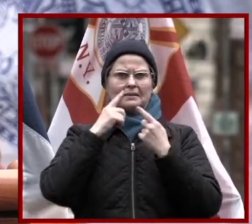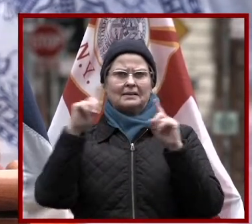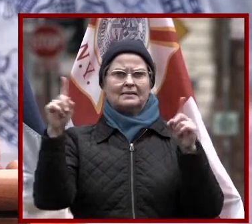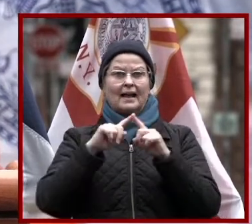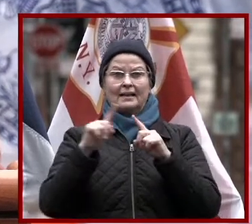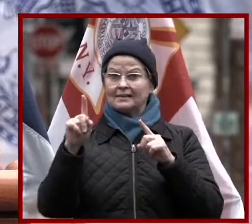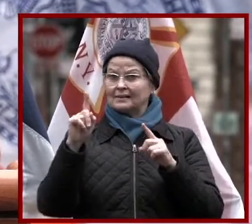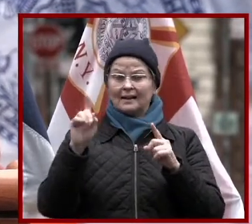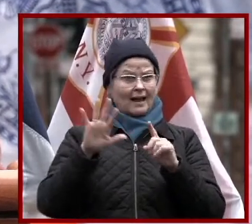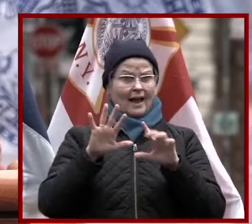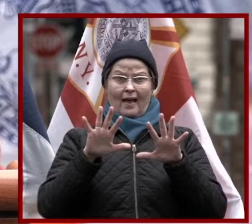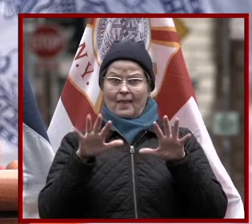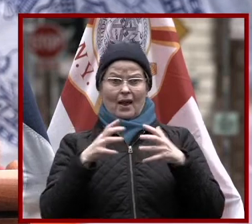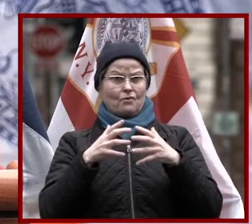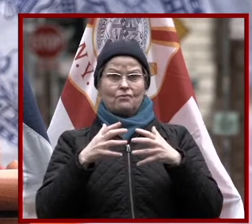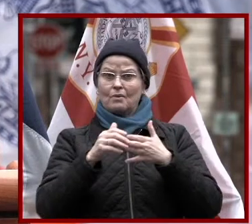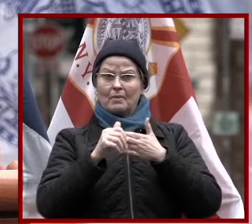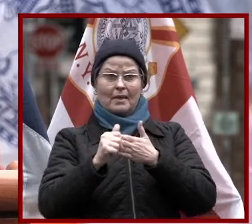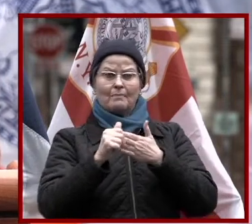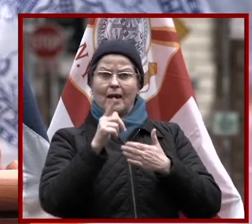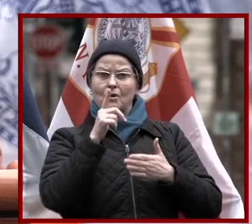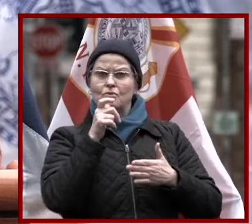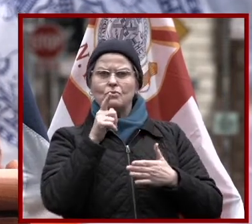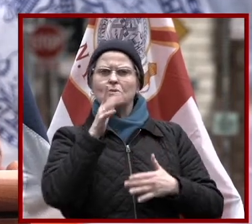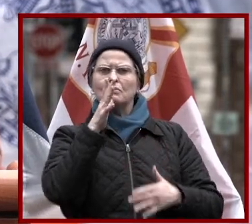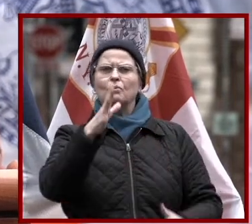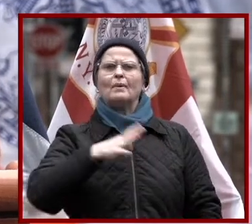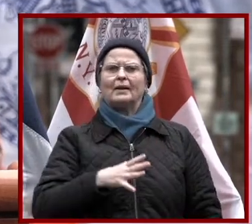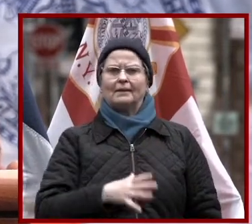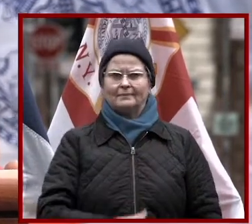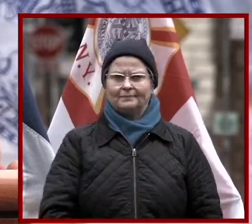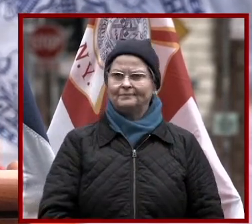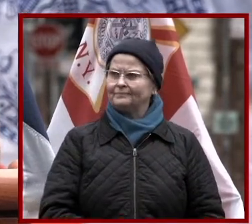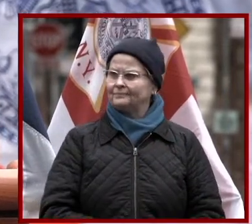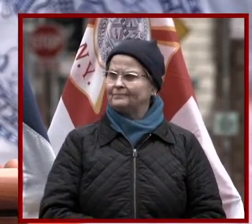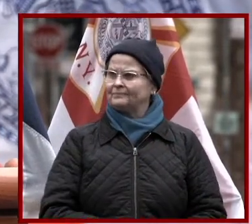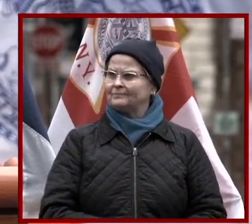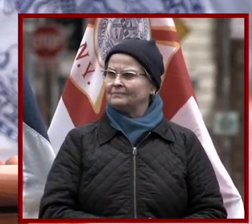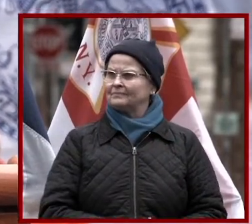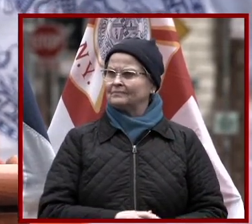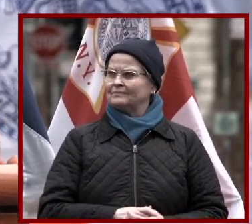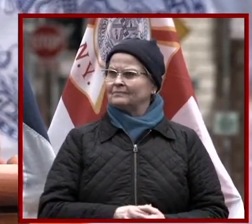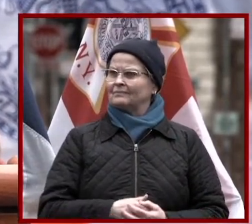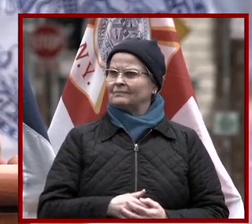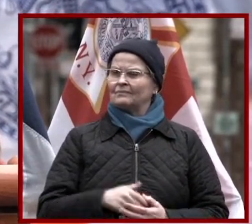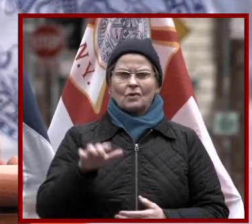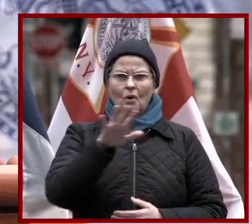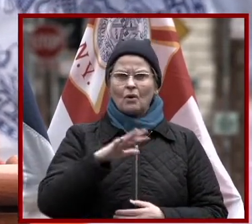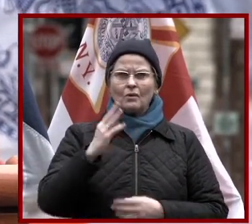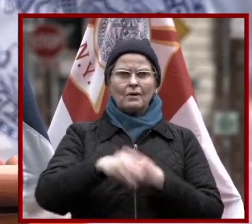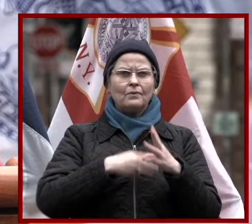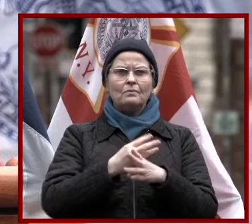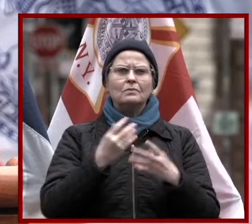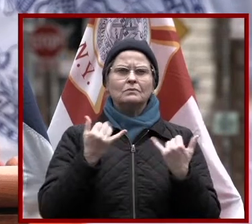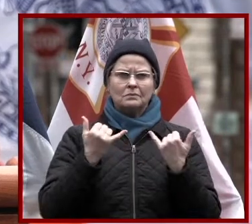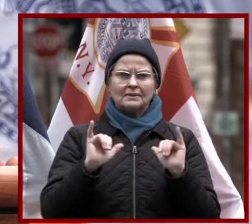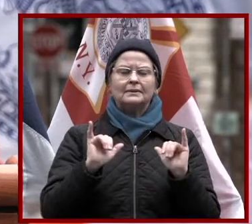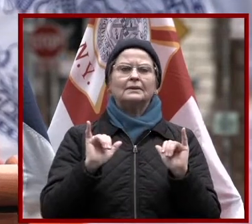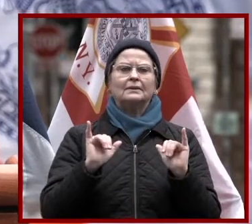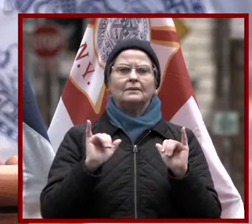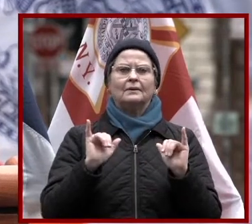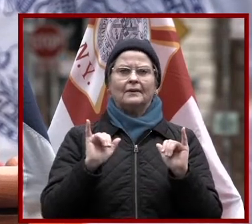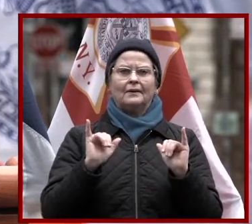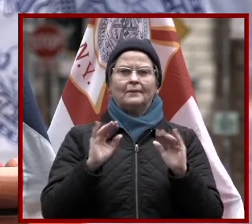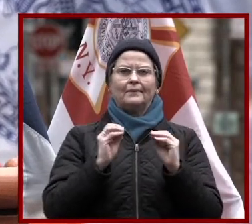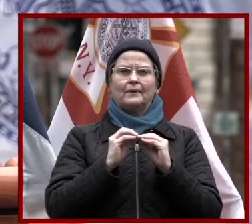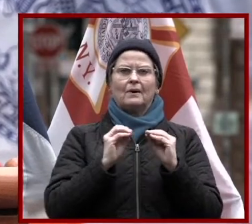women. I'm sorry to say that around the world today, despite this progress, there are other triangle